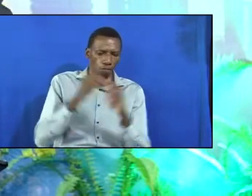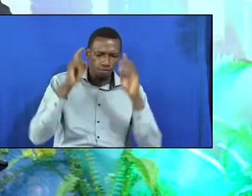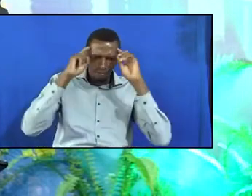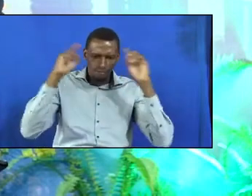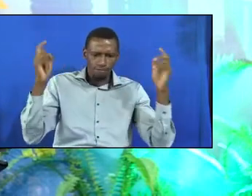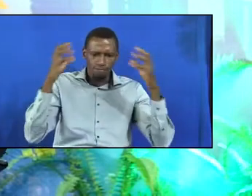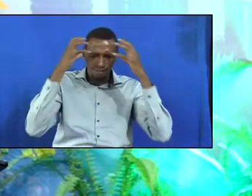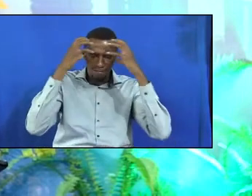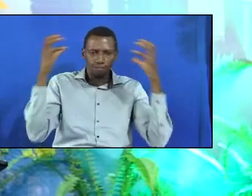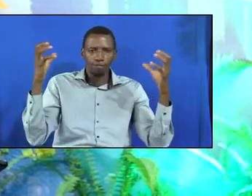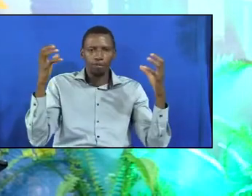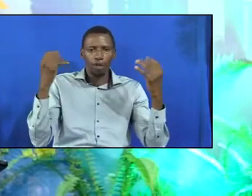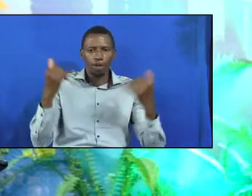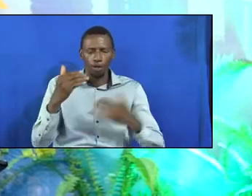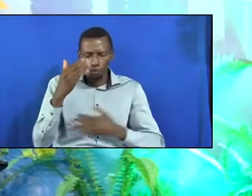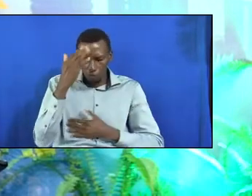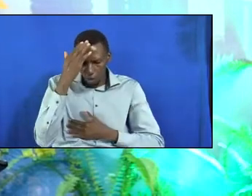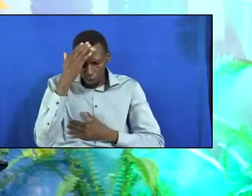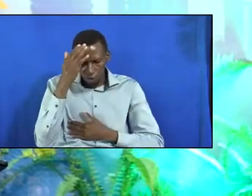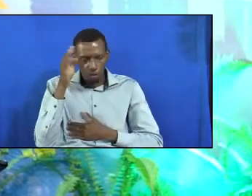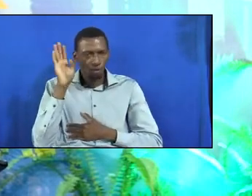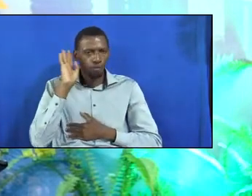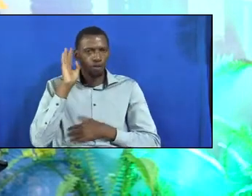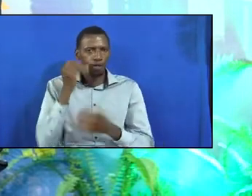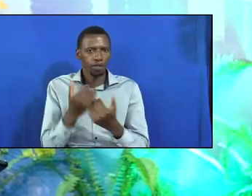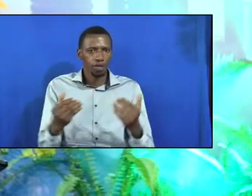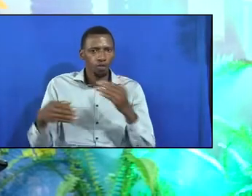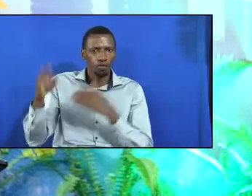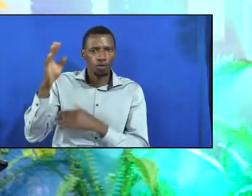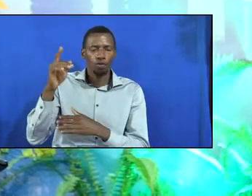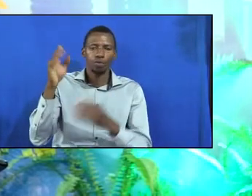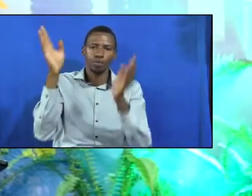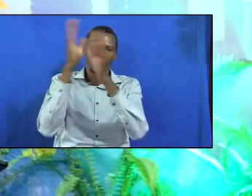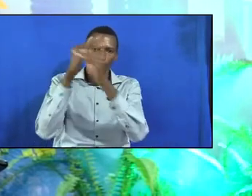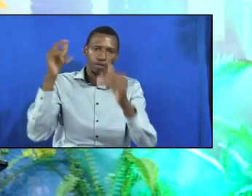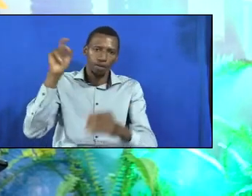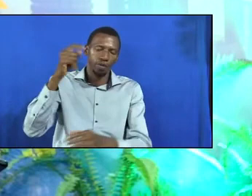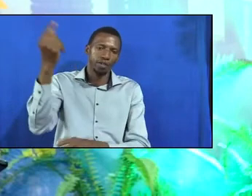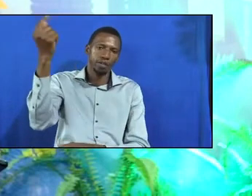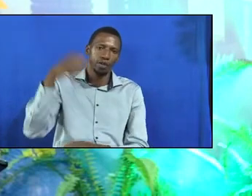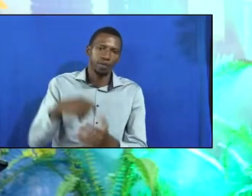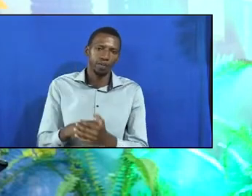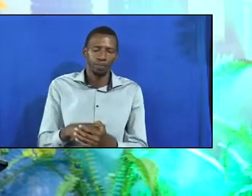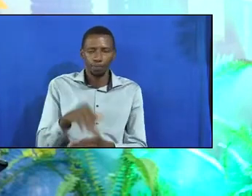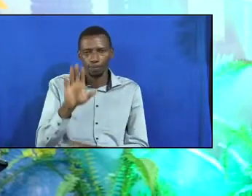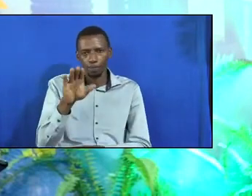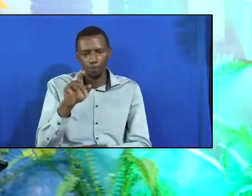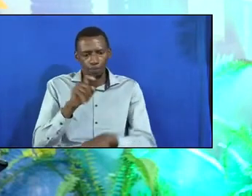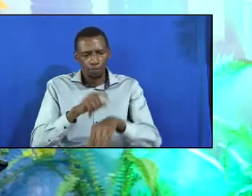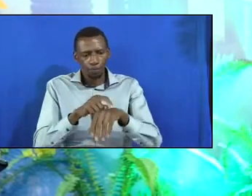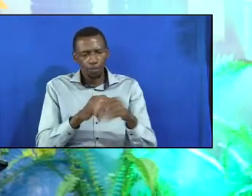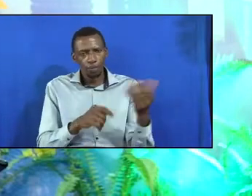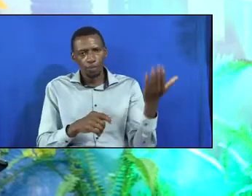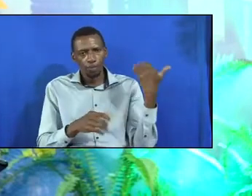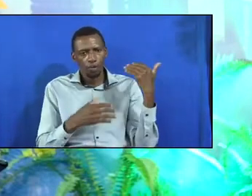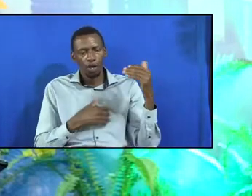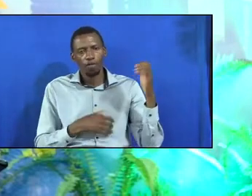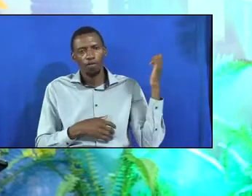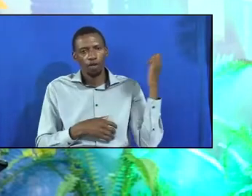of God. The heavens must have come down. At one time, there was an evangelistic